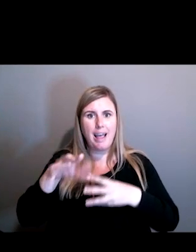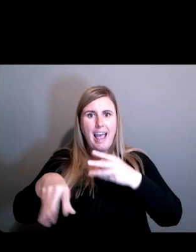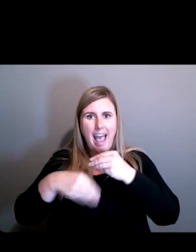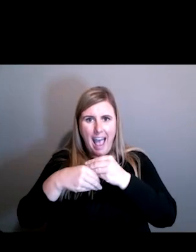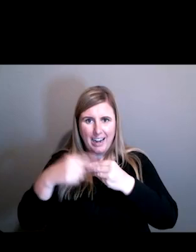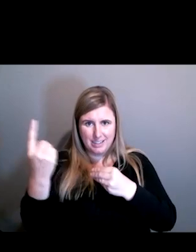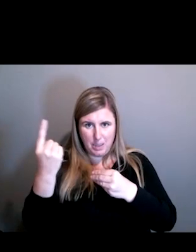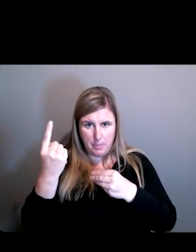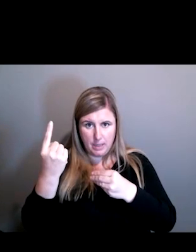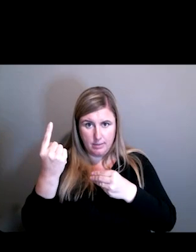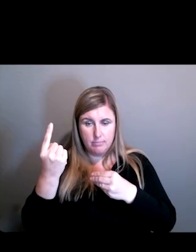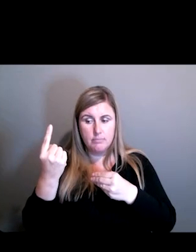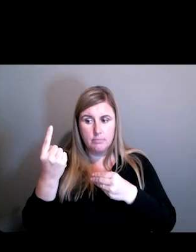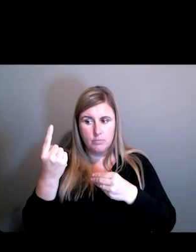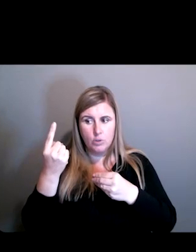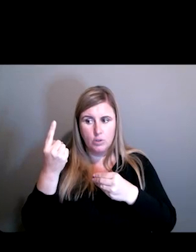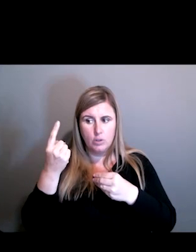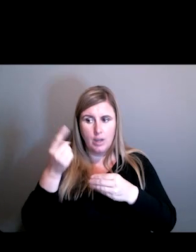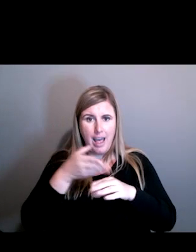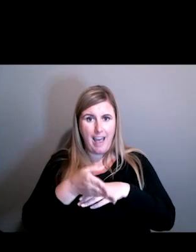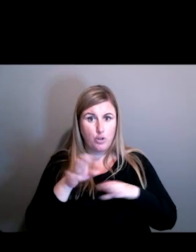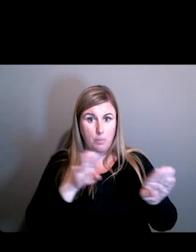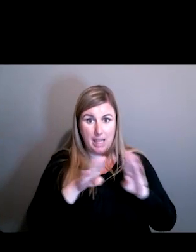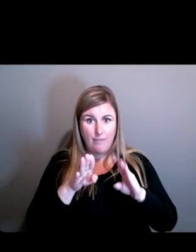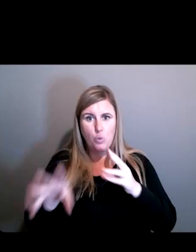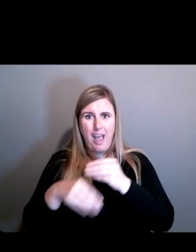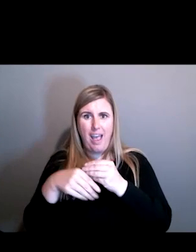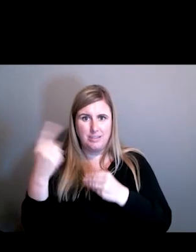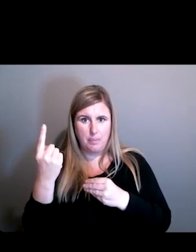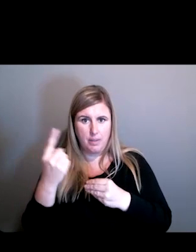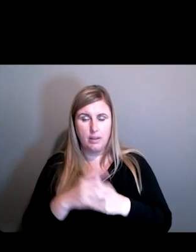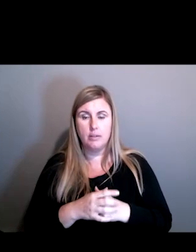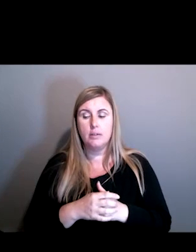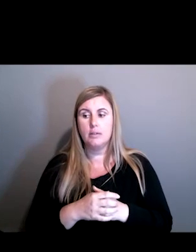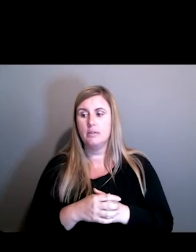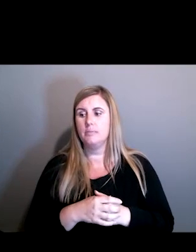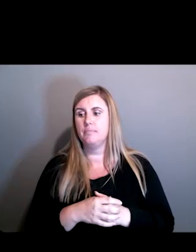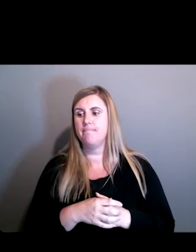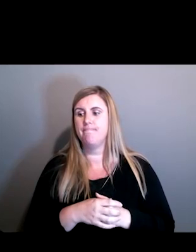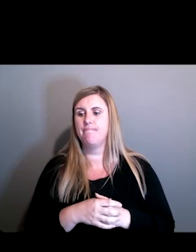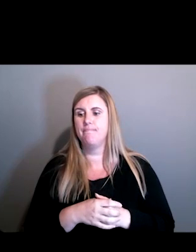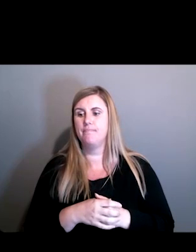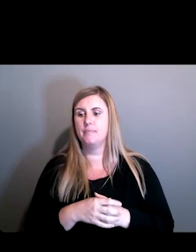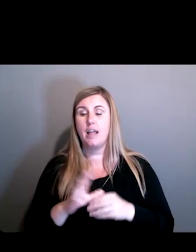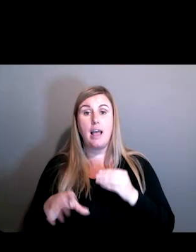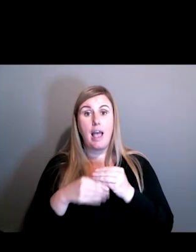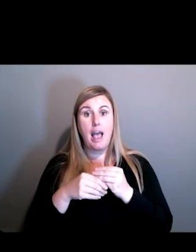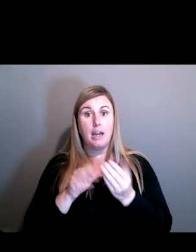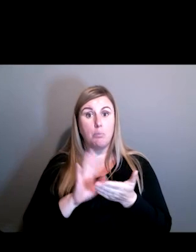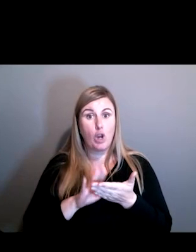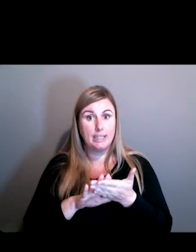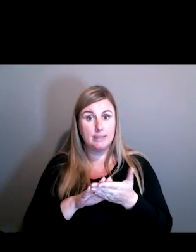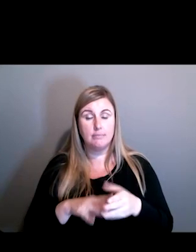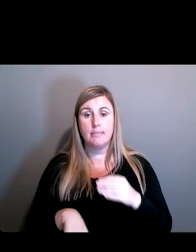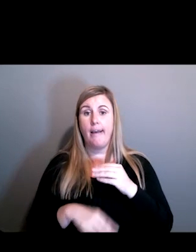future by adding something to after that behavior. So things like